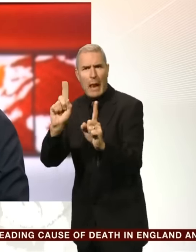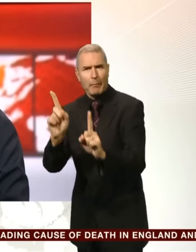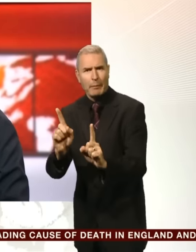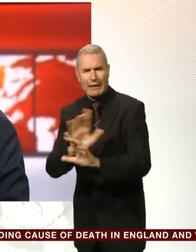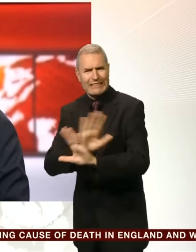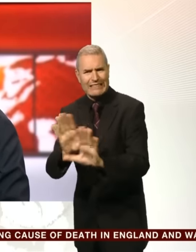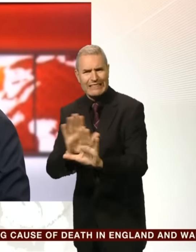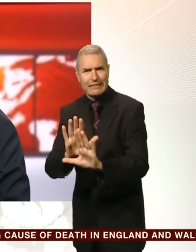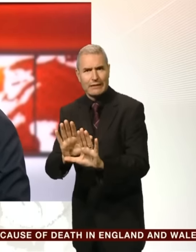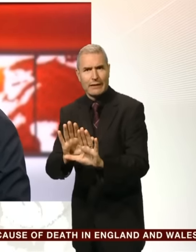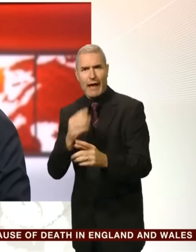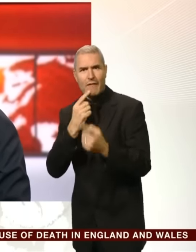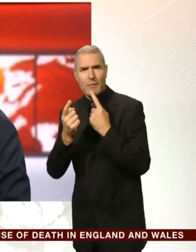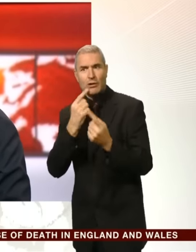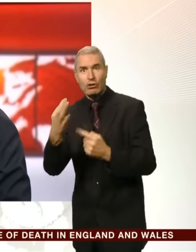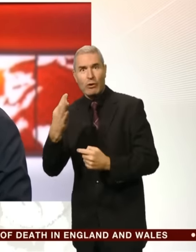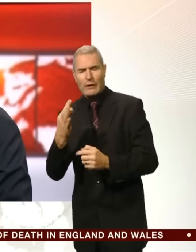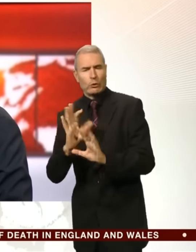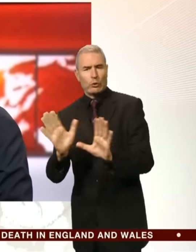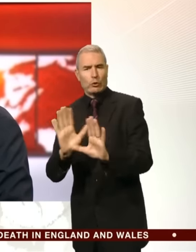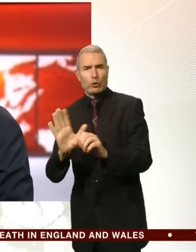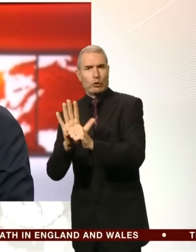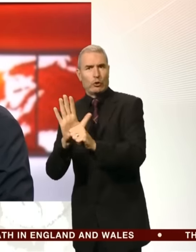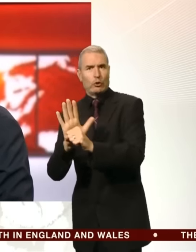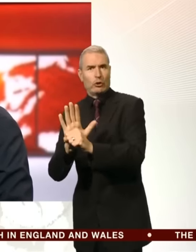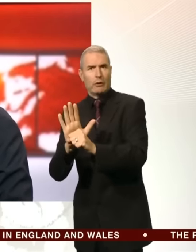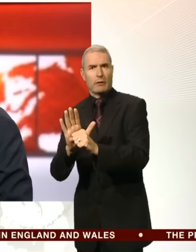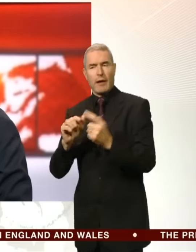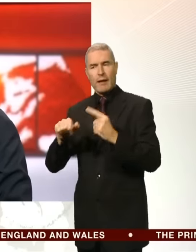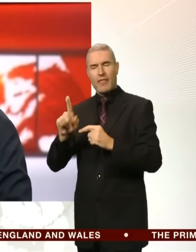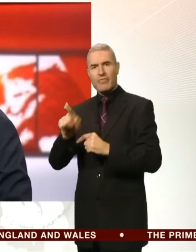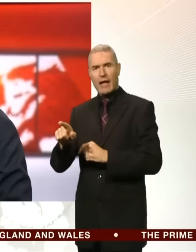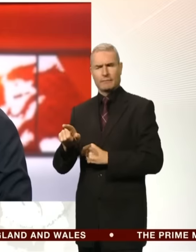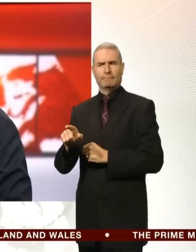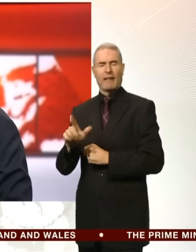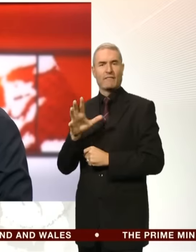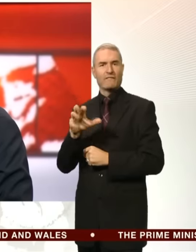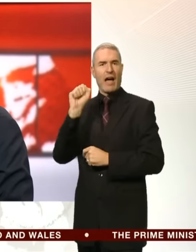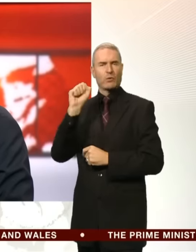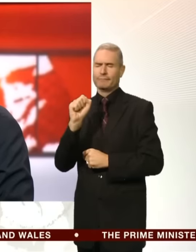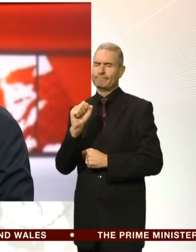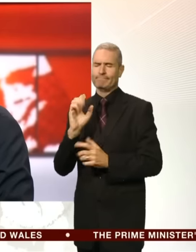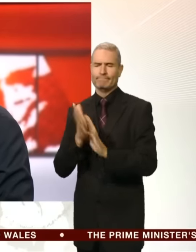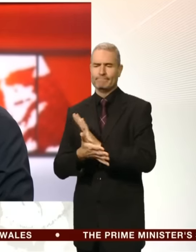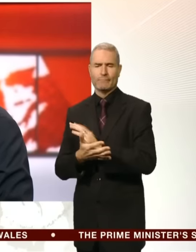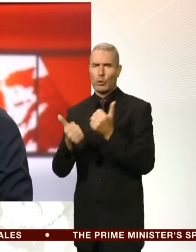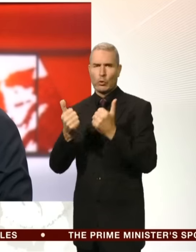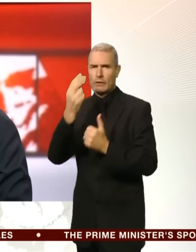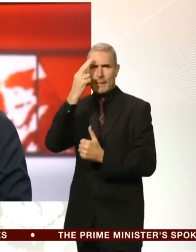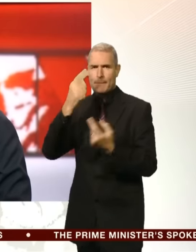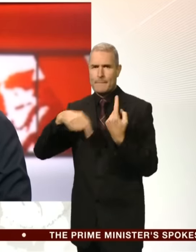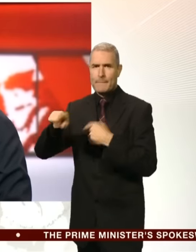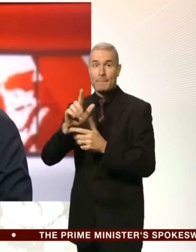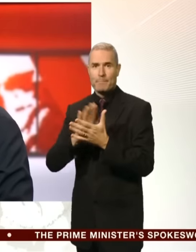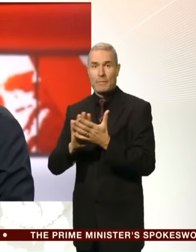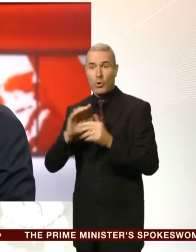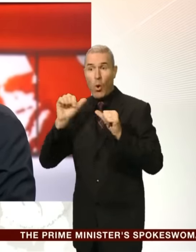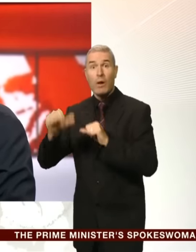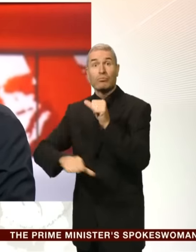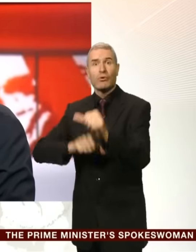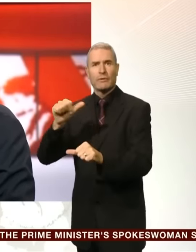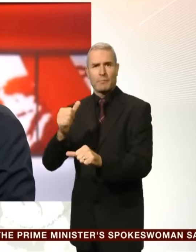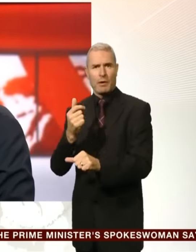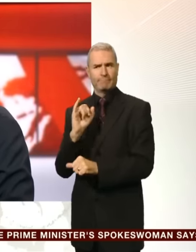this, resist freedom of information requests, has been pretty damaging. And I think it casts a cloud over the whole process,